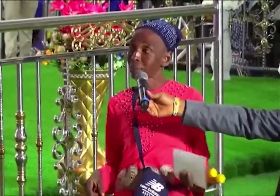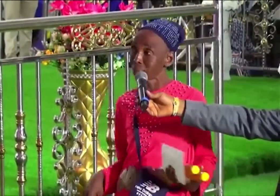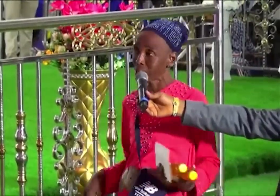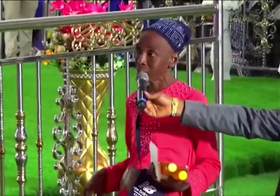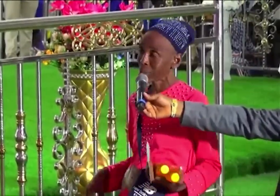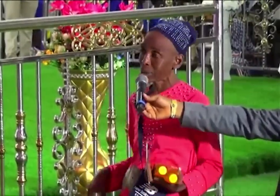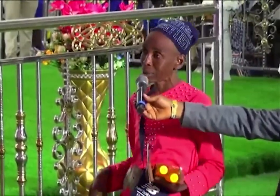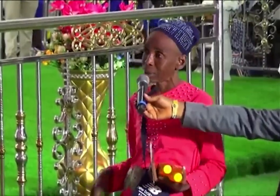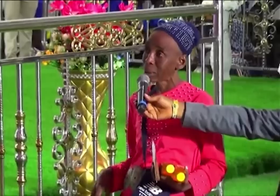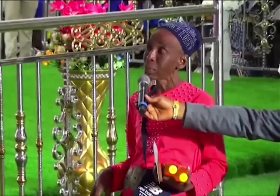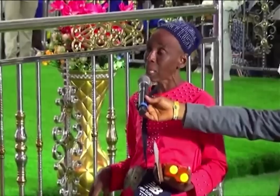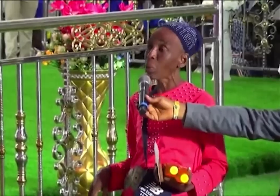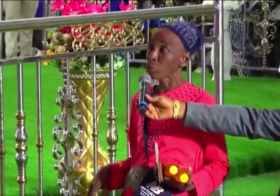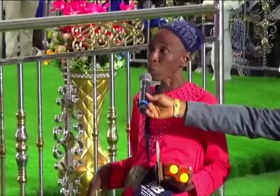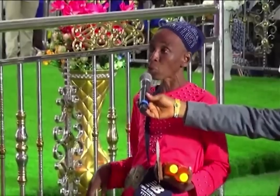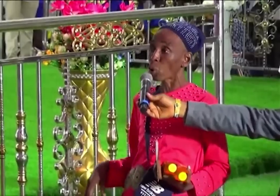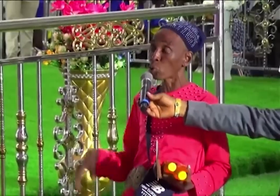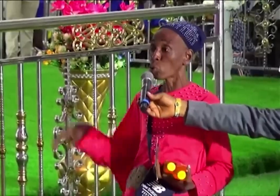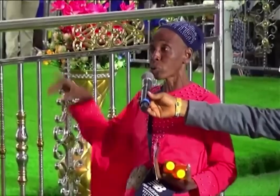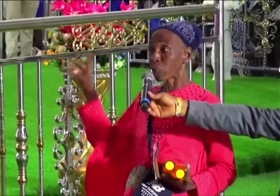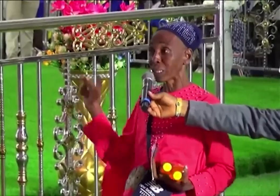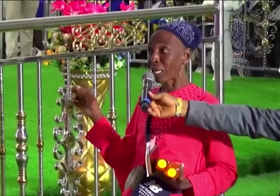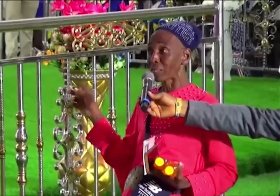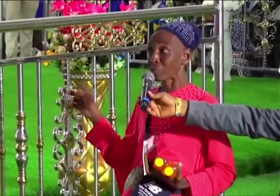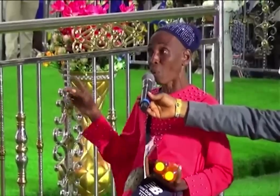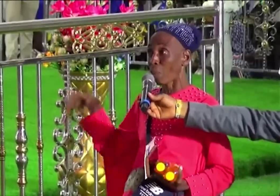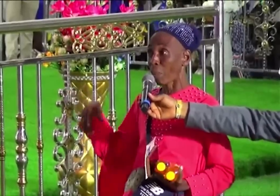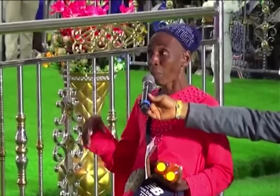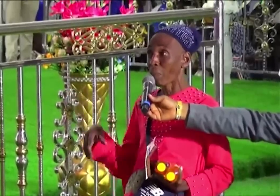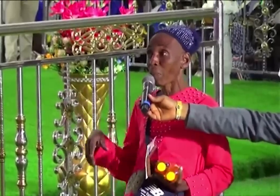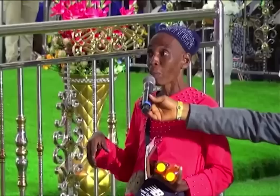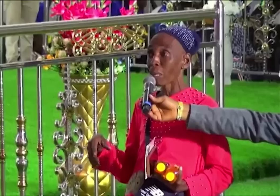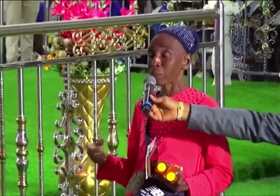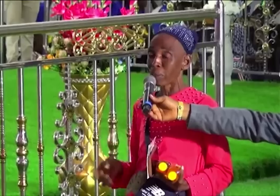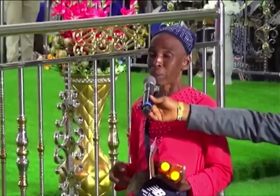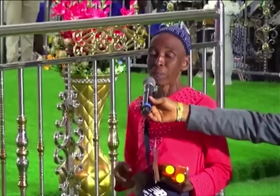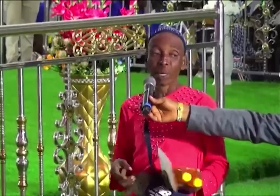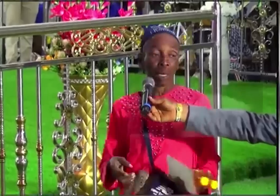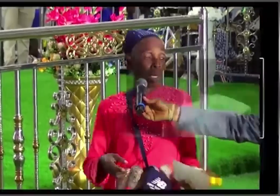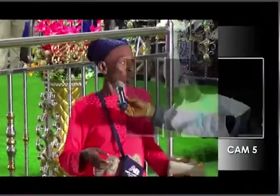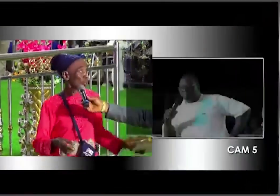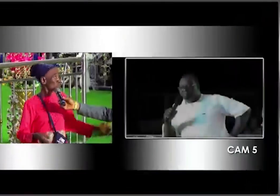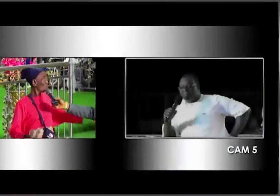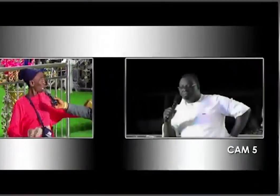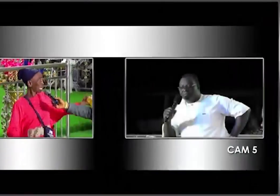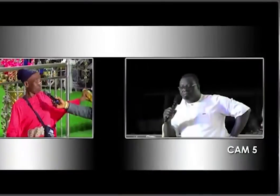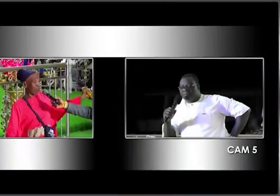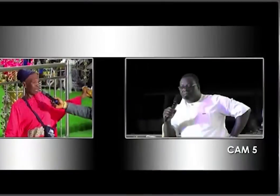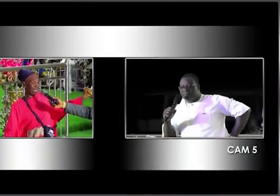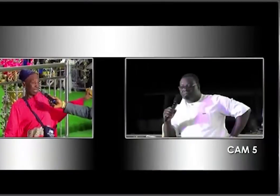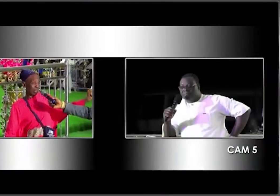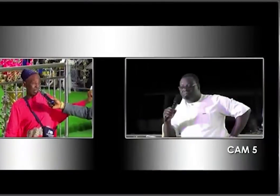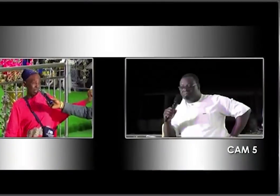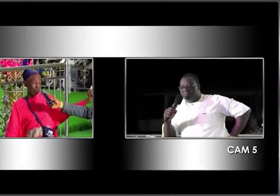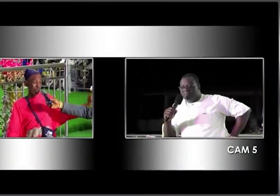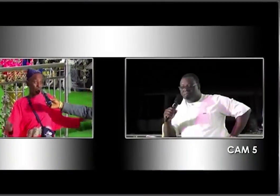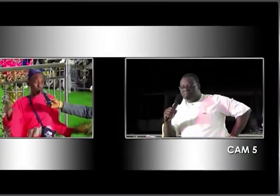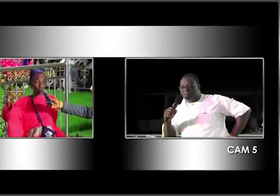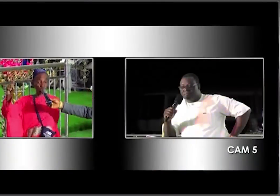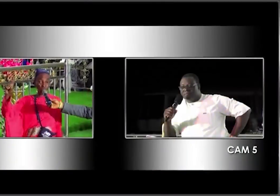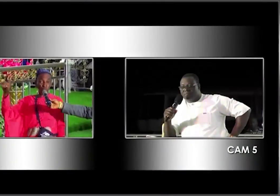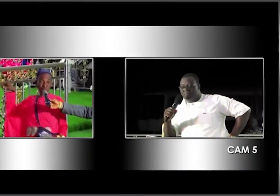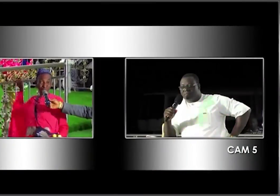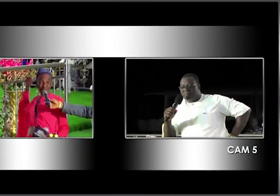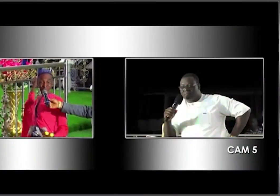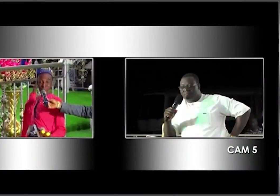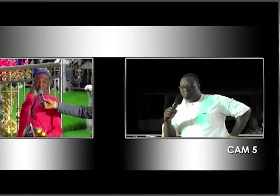Yes. 18. 18 million. 18 million naira. To Panama. So he said he should bring one